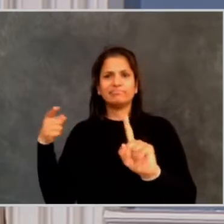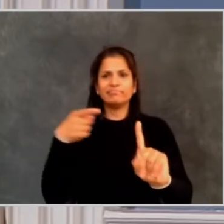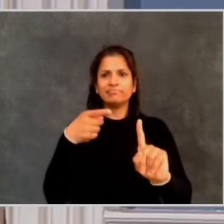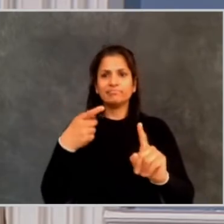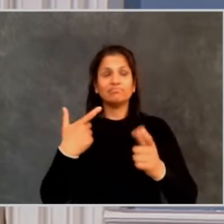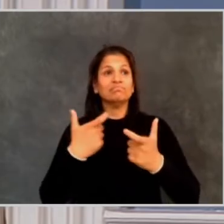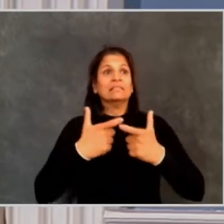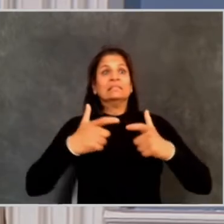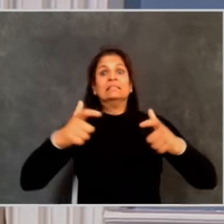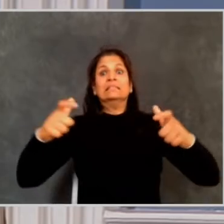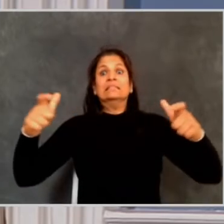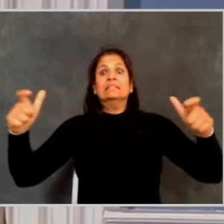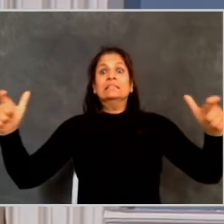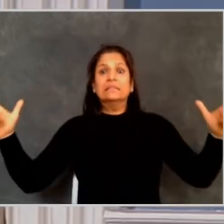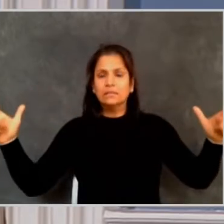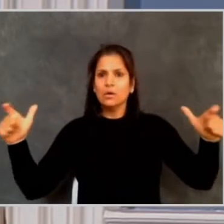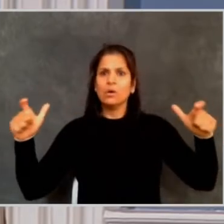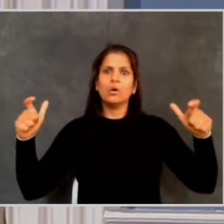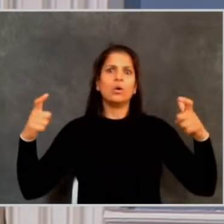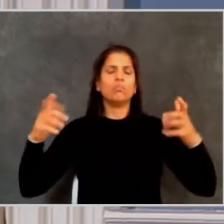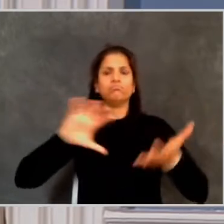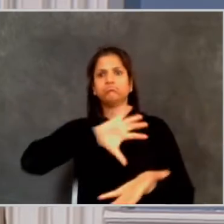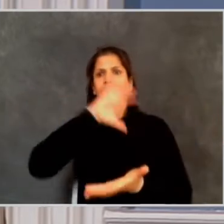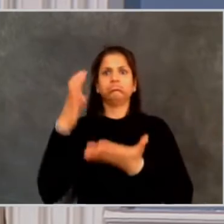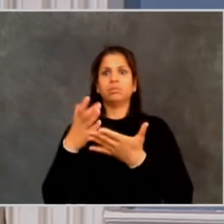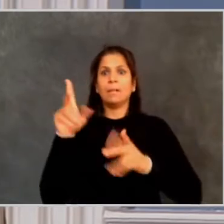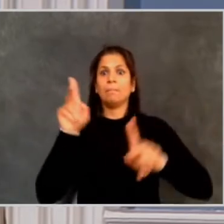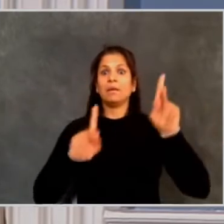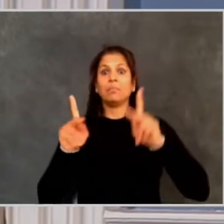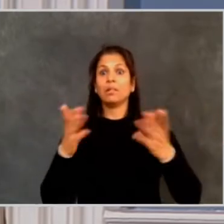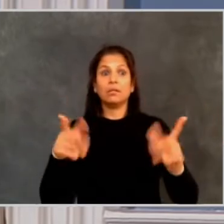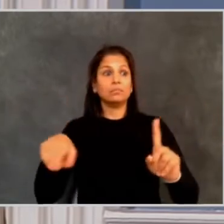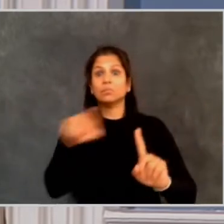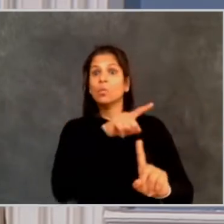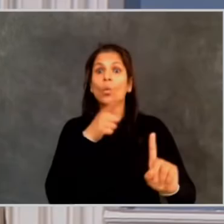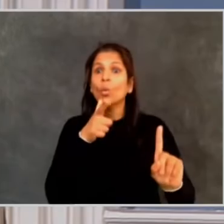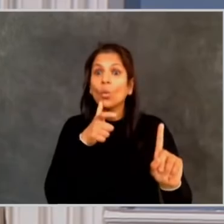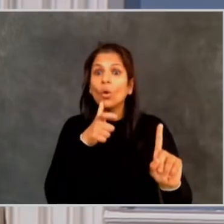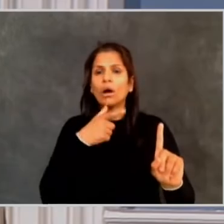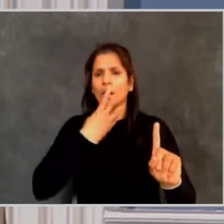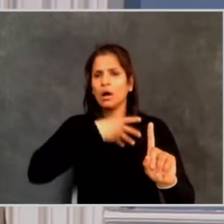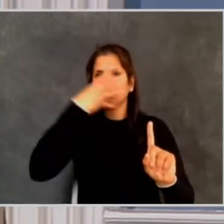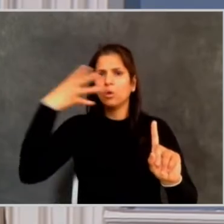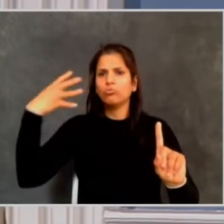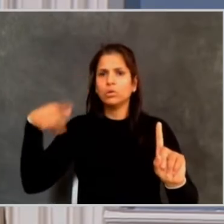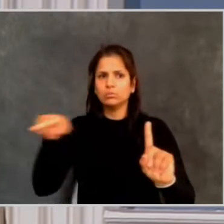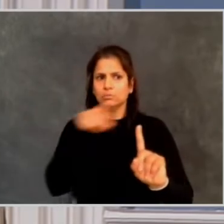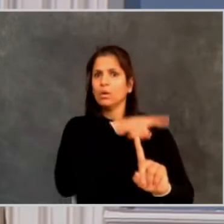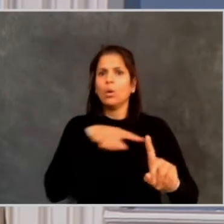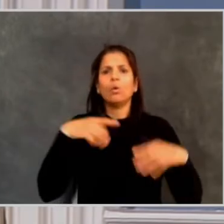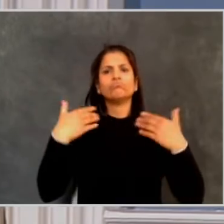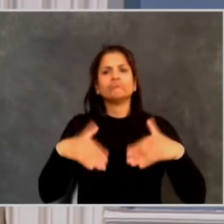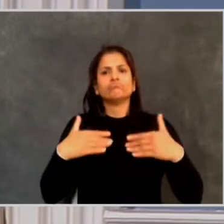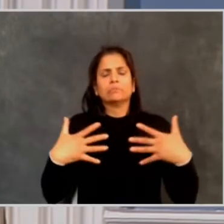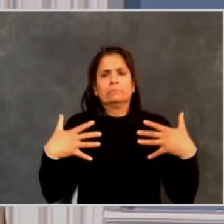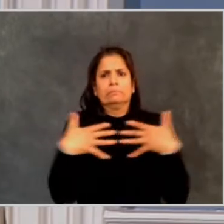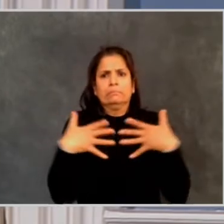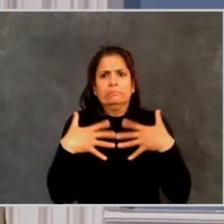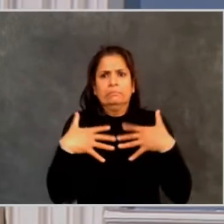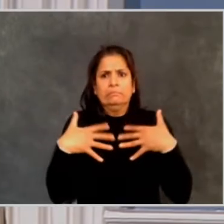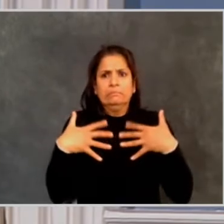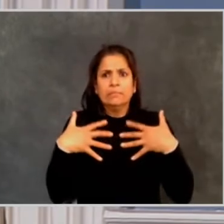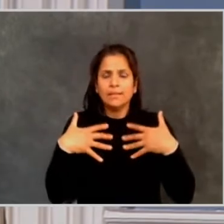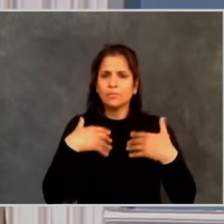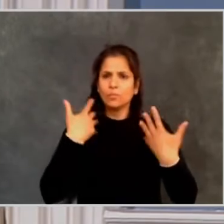disparities and inequities in this particular situations, but clearly I think we won't know fully until